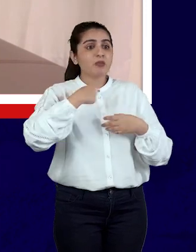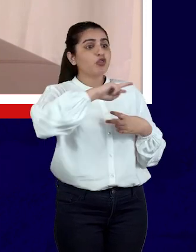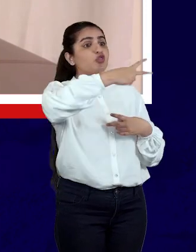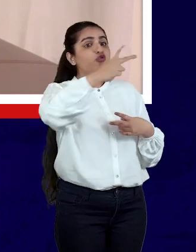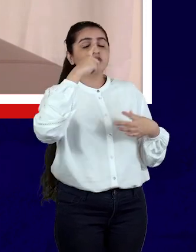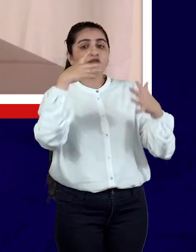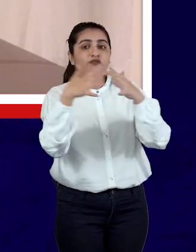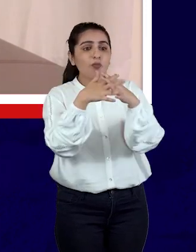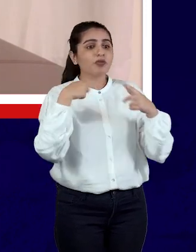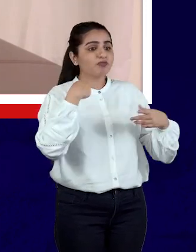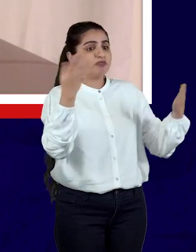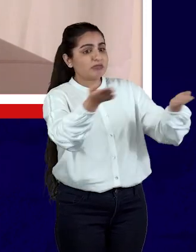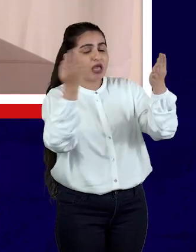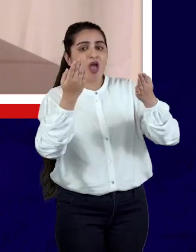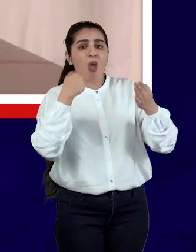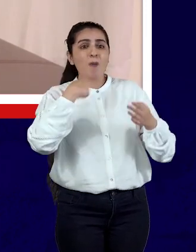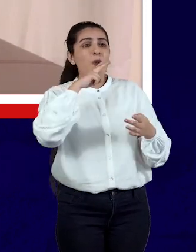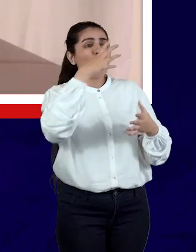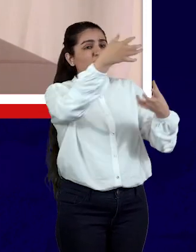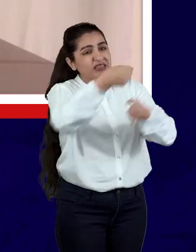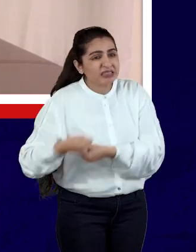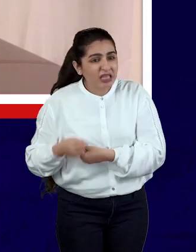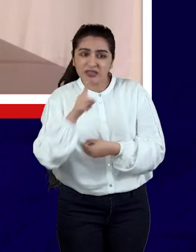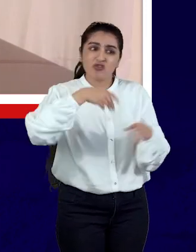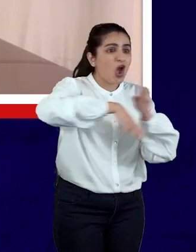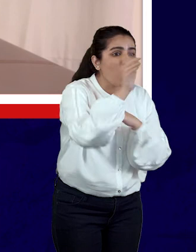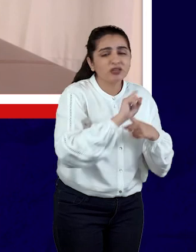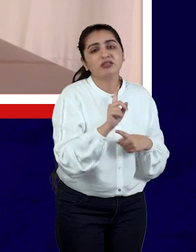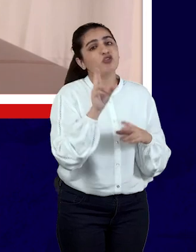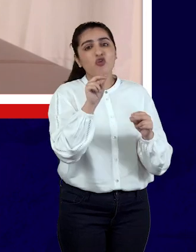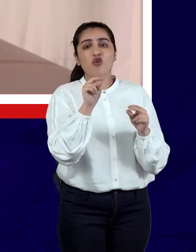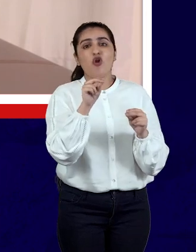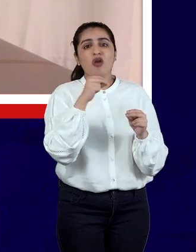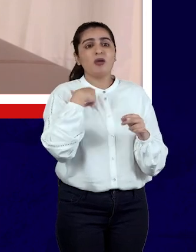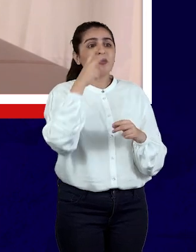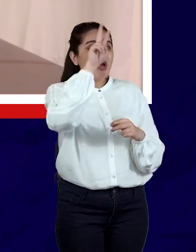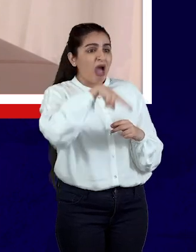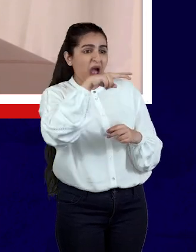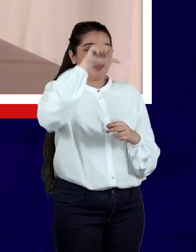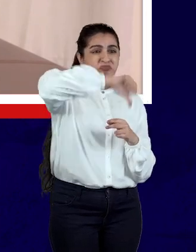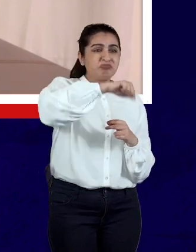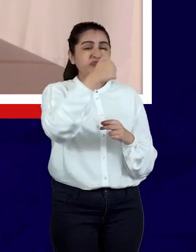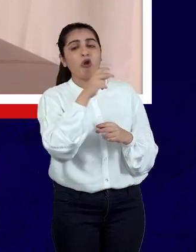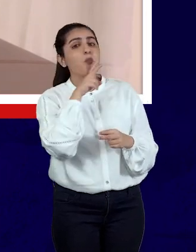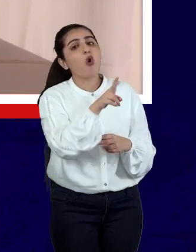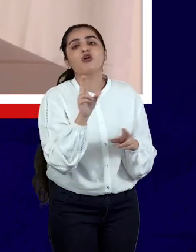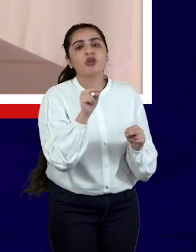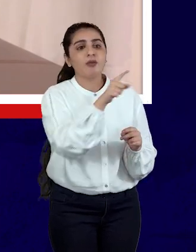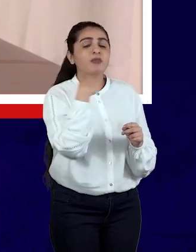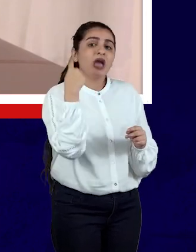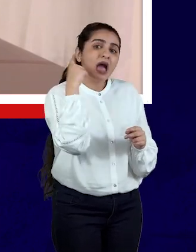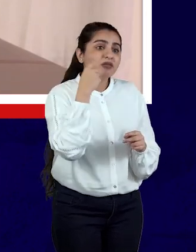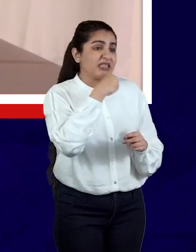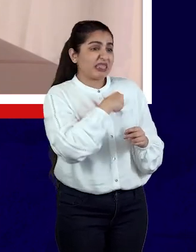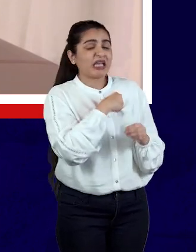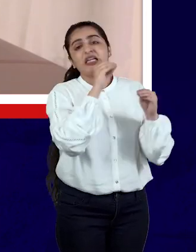empower other women. We don't need to bring them down. They're downtrodden enough. We don't need to judge them. We need to help them.